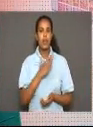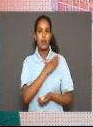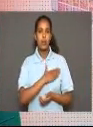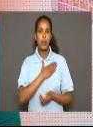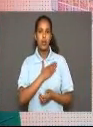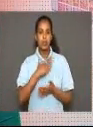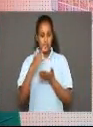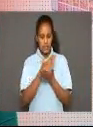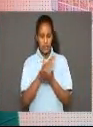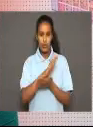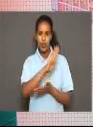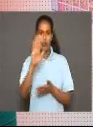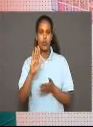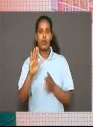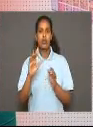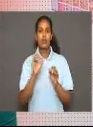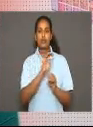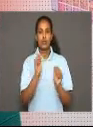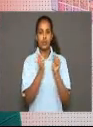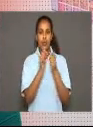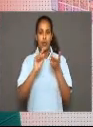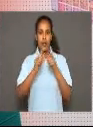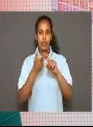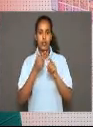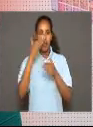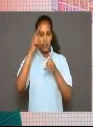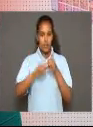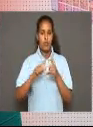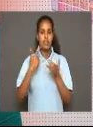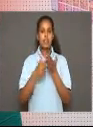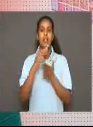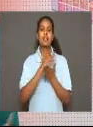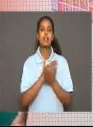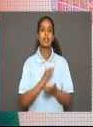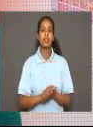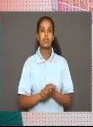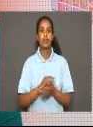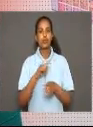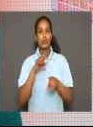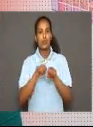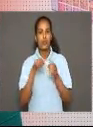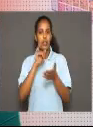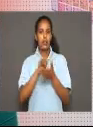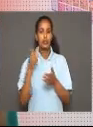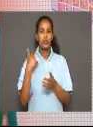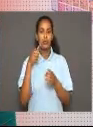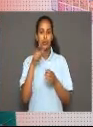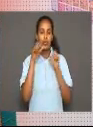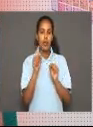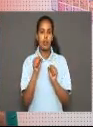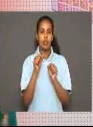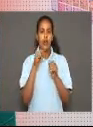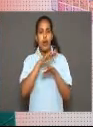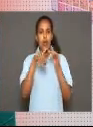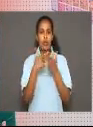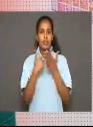Please share your list with your classmates at the end of this lesson so that you can discuss all of